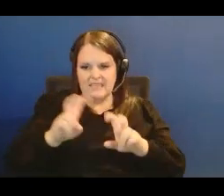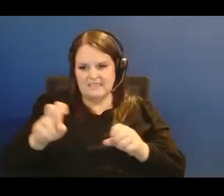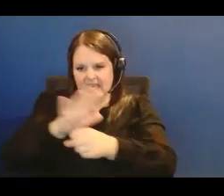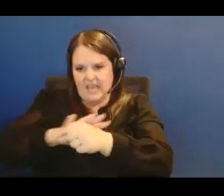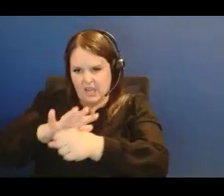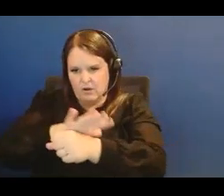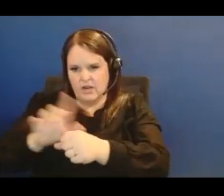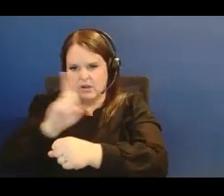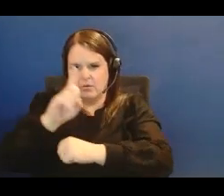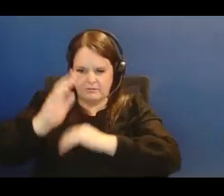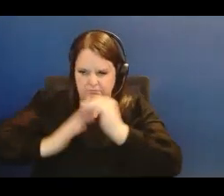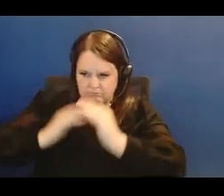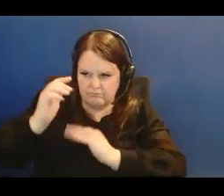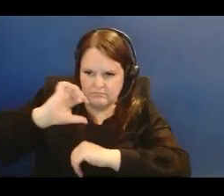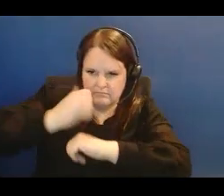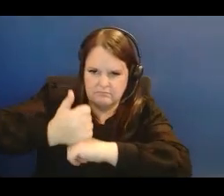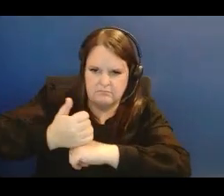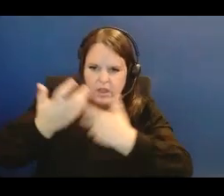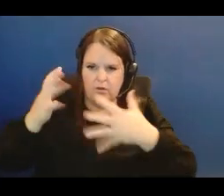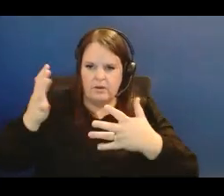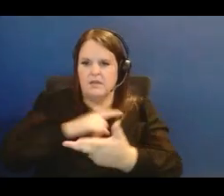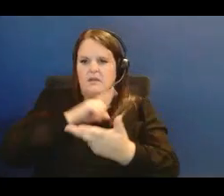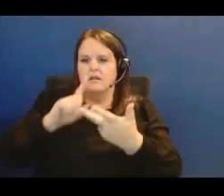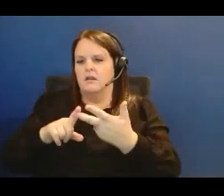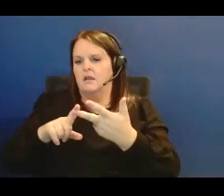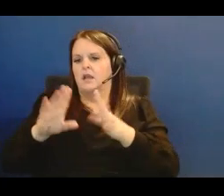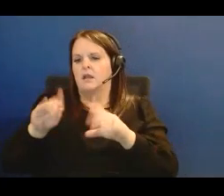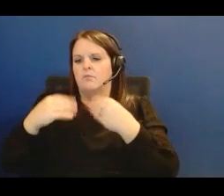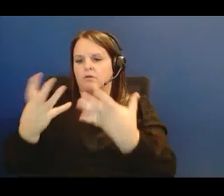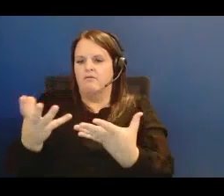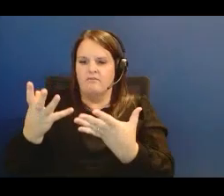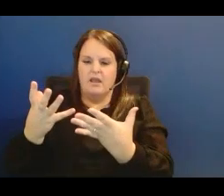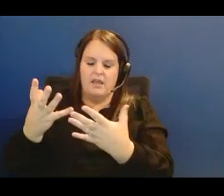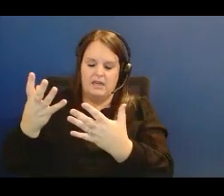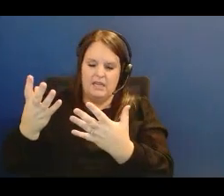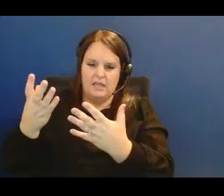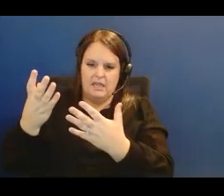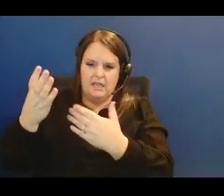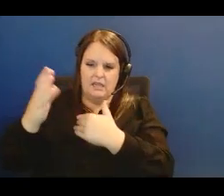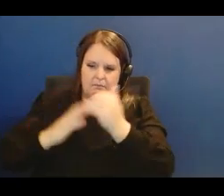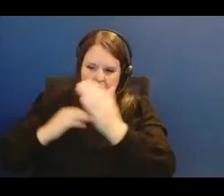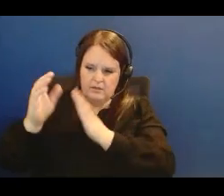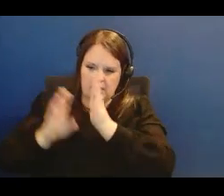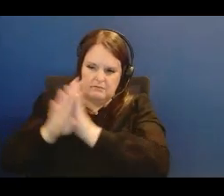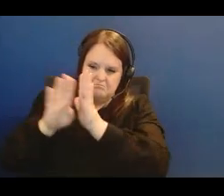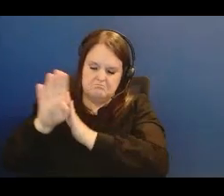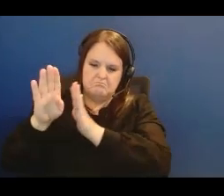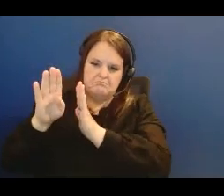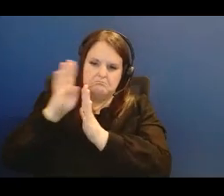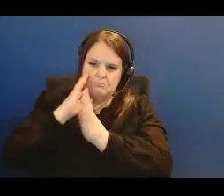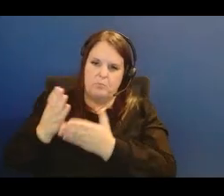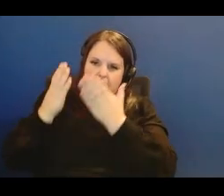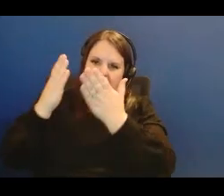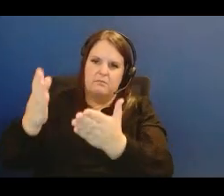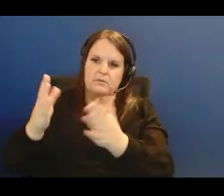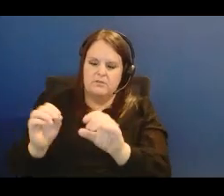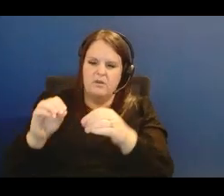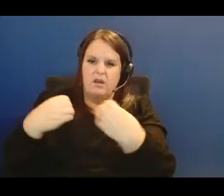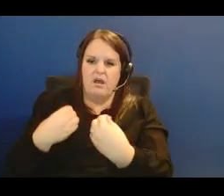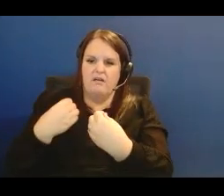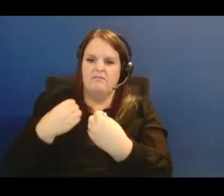existing infrastructure, and providing infrastructure recommendations to the Office of Traffic